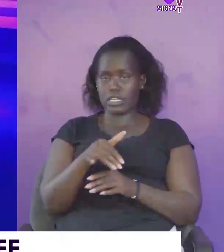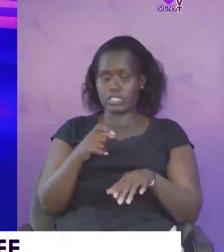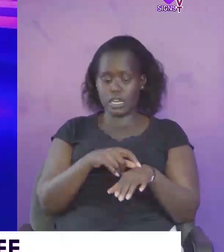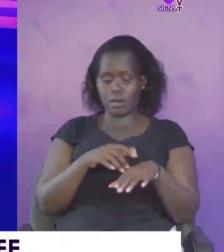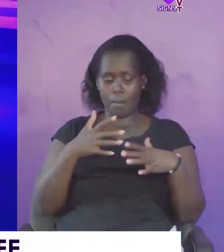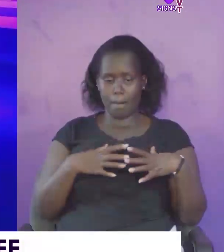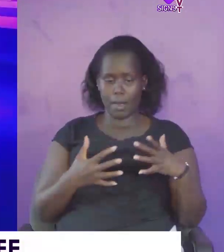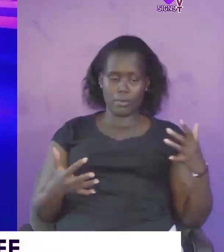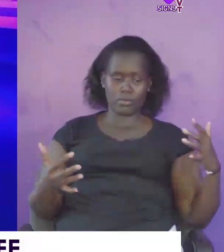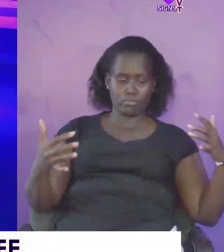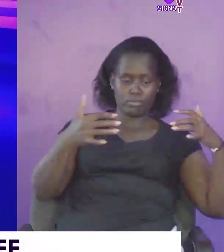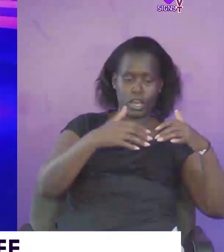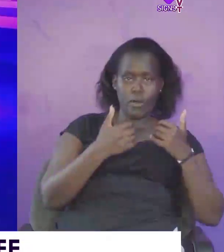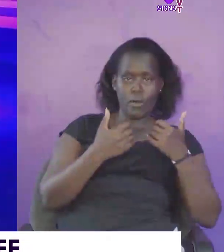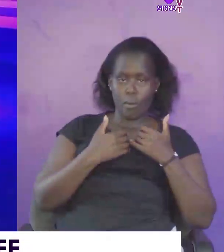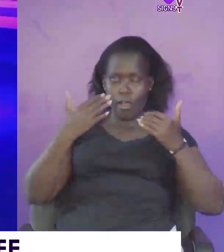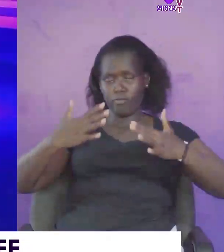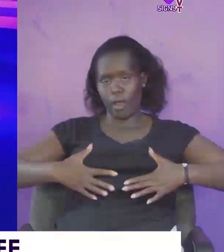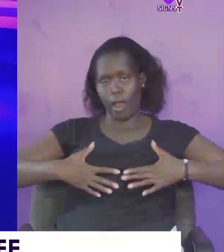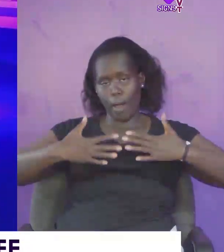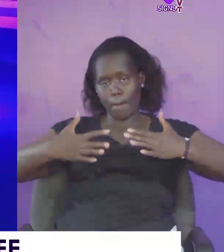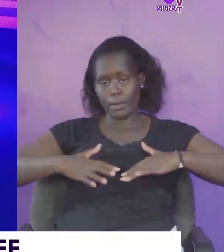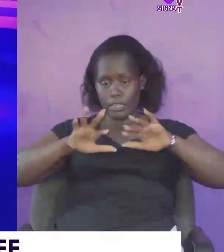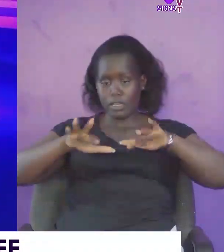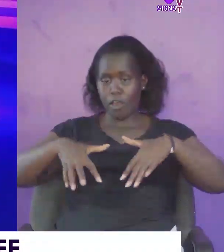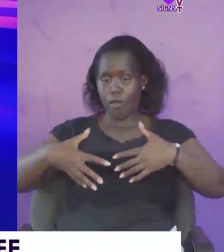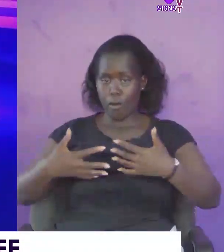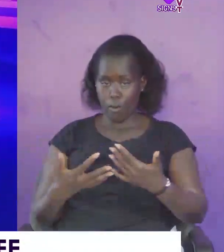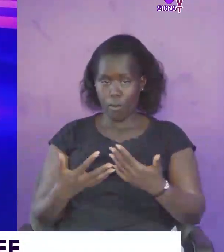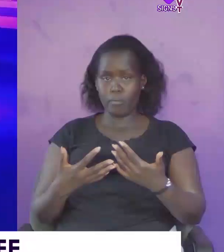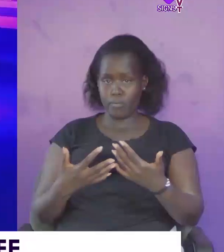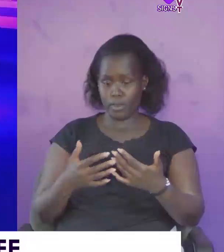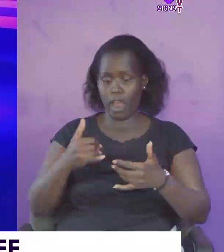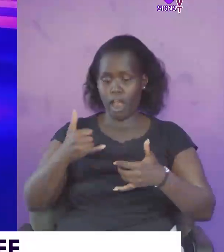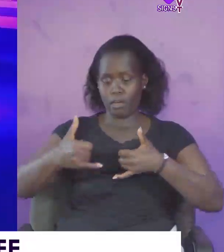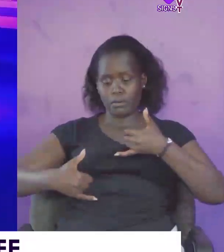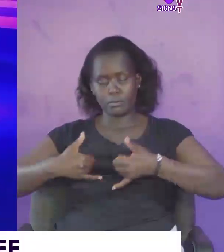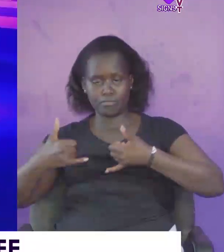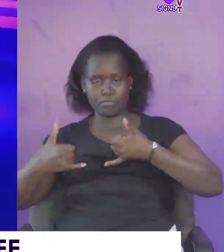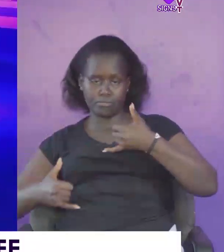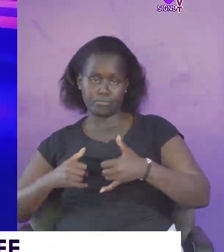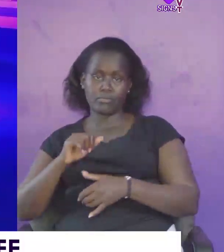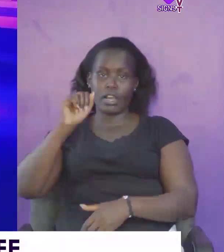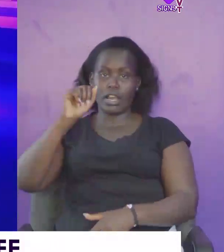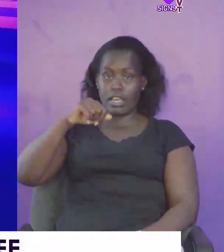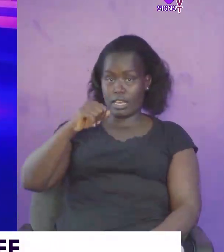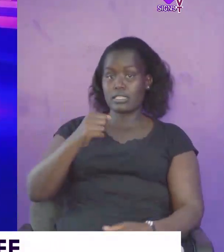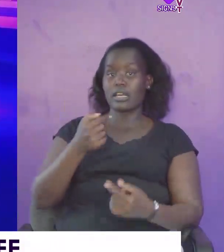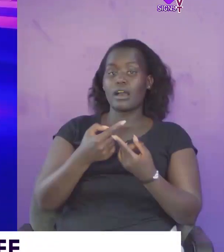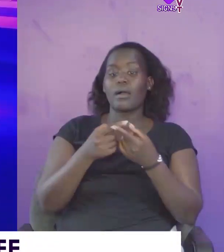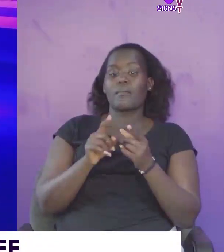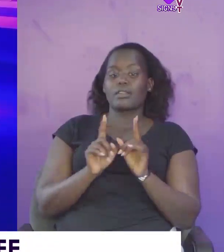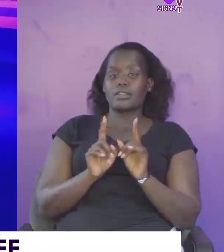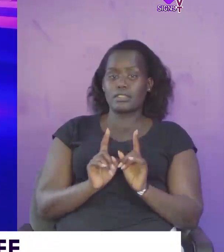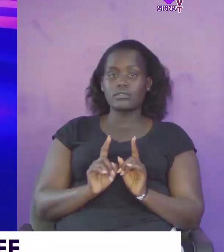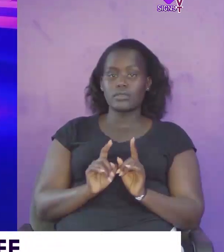gather, there is a form of happiness, or it espouses a form of joy. Yeah. And yeah, but you